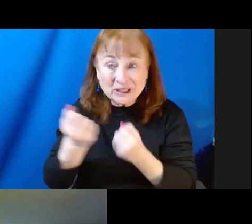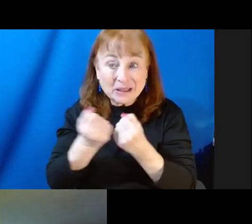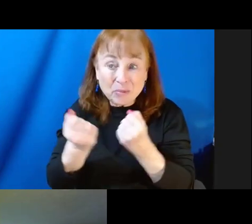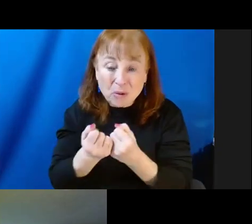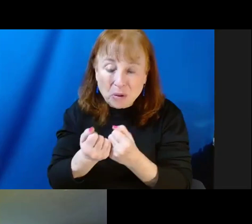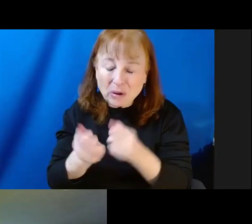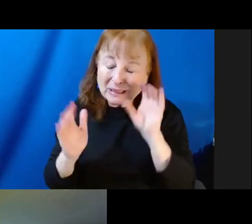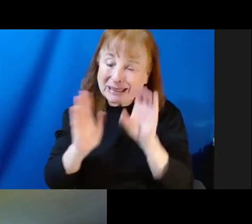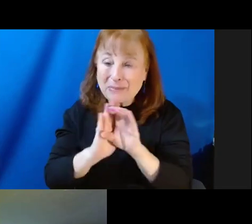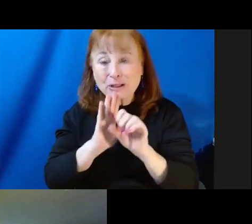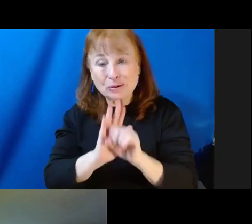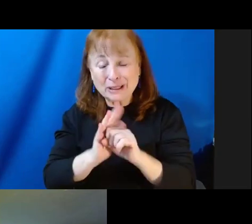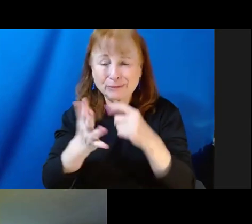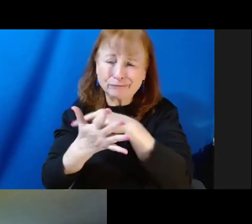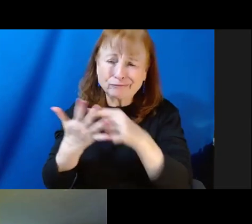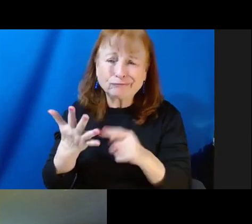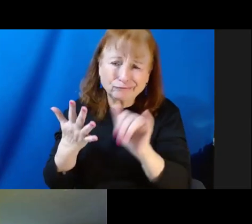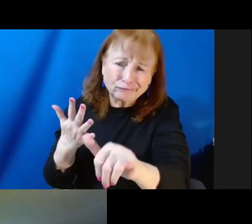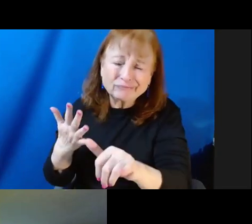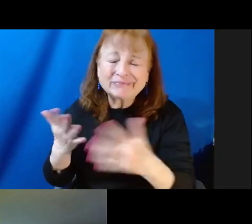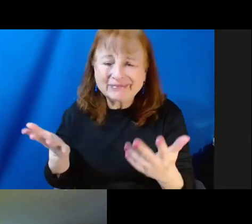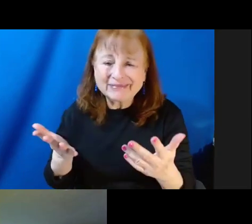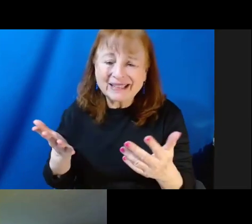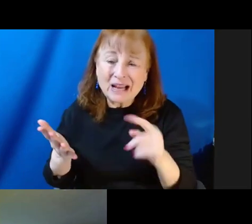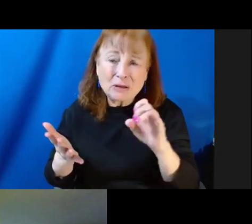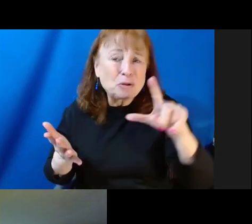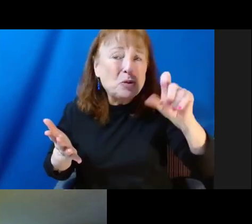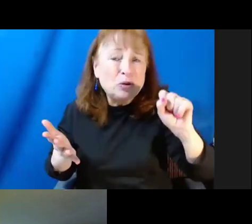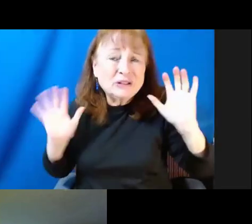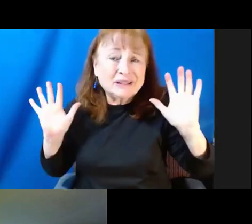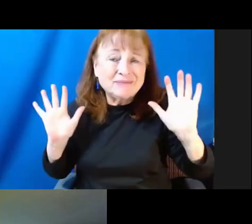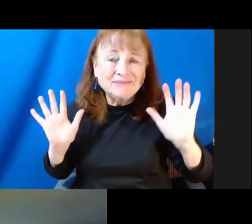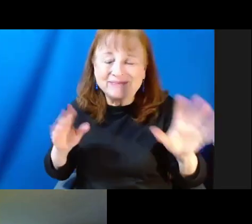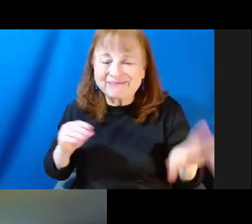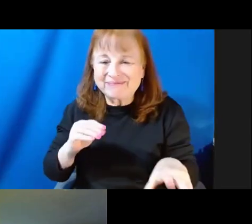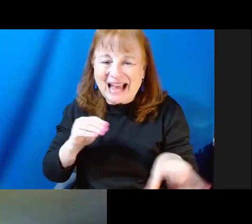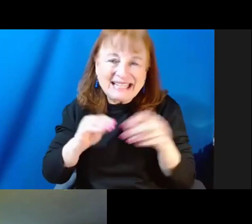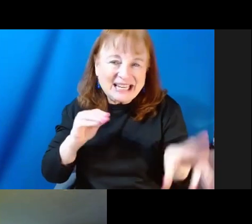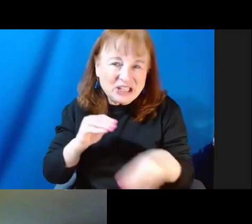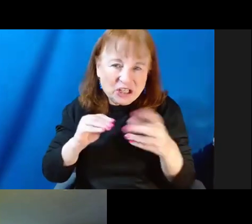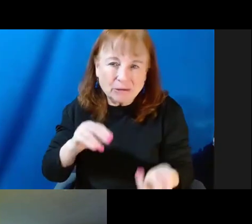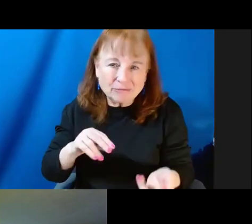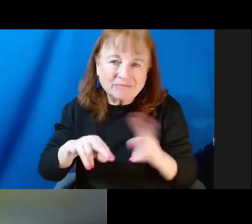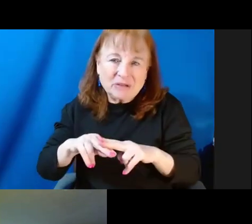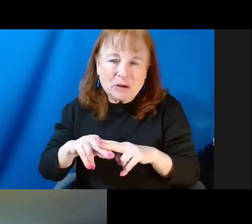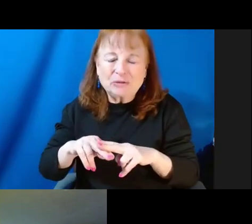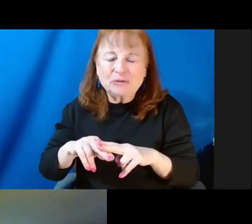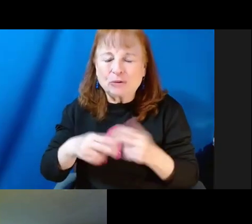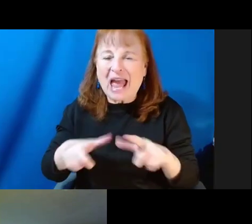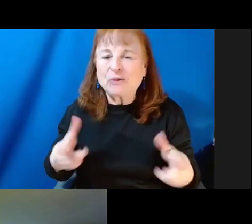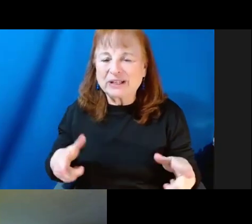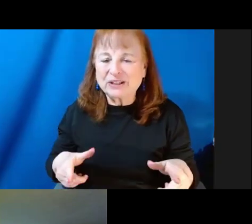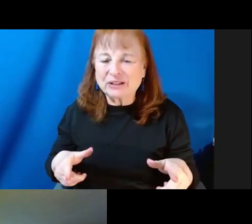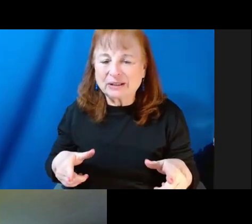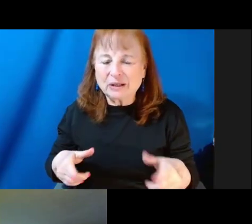picture symbols and all of that stuff are tools. They're additions to using language